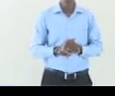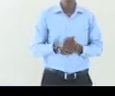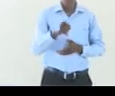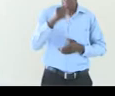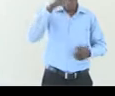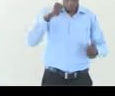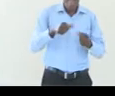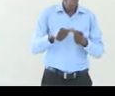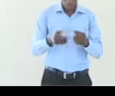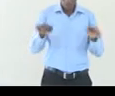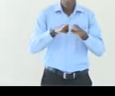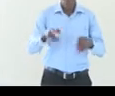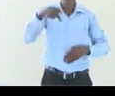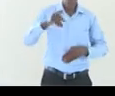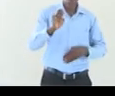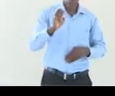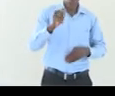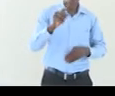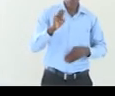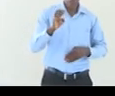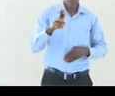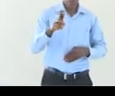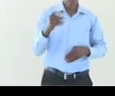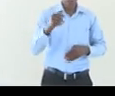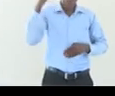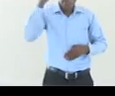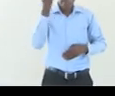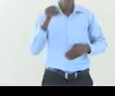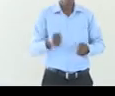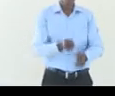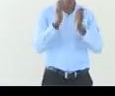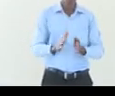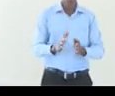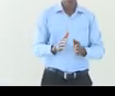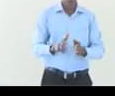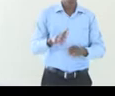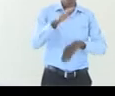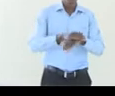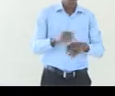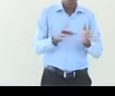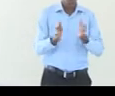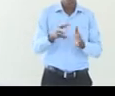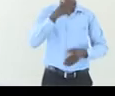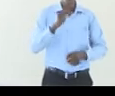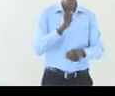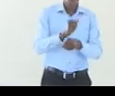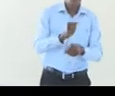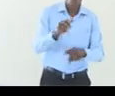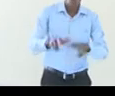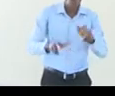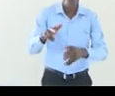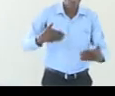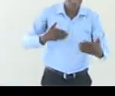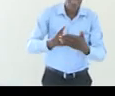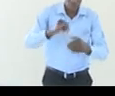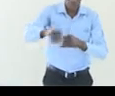You remember that even Peter, the head of the apostles, when Jesus was walking towards